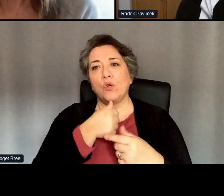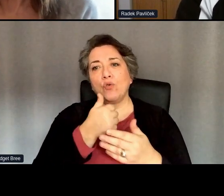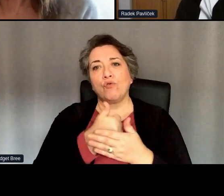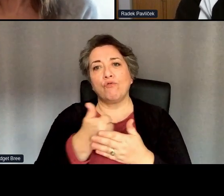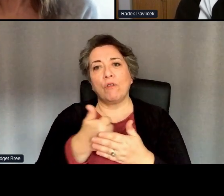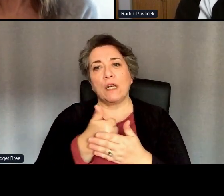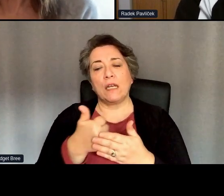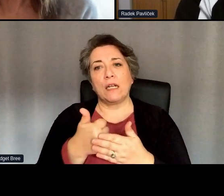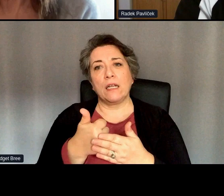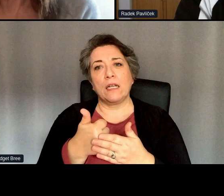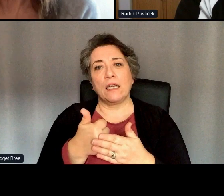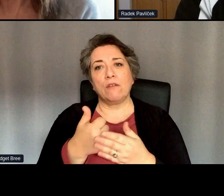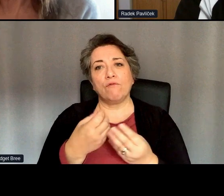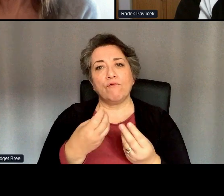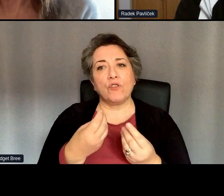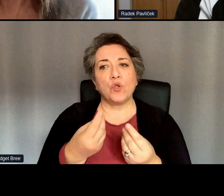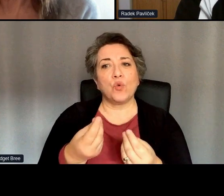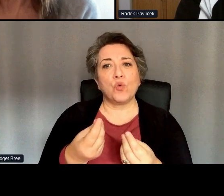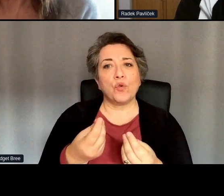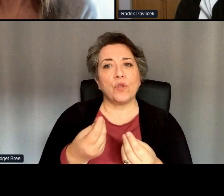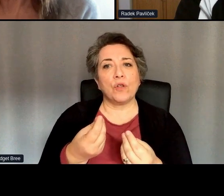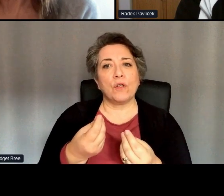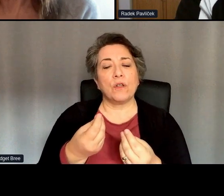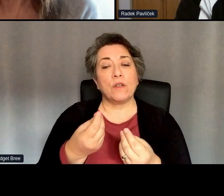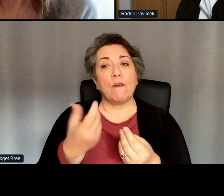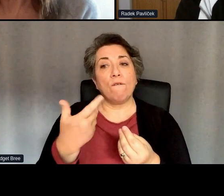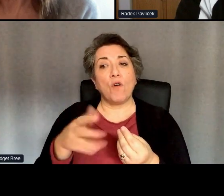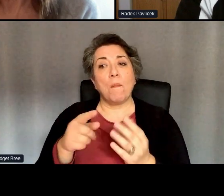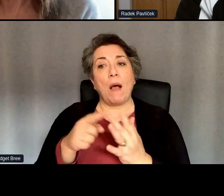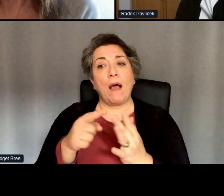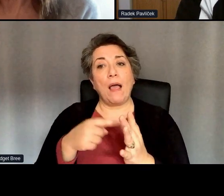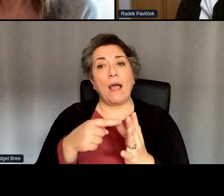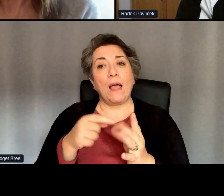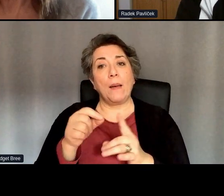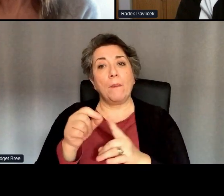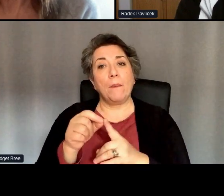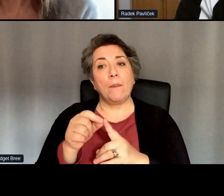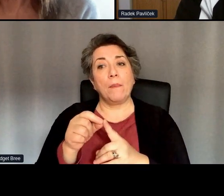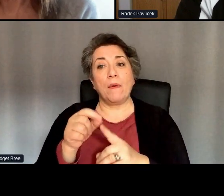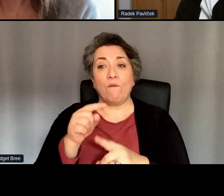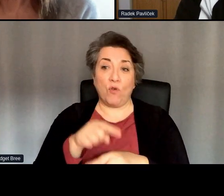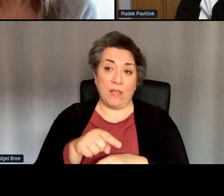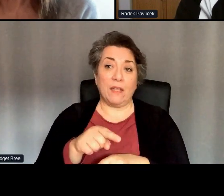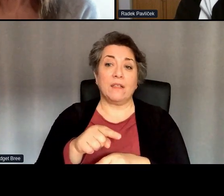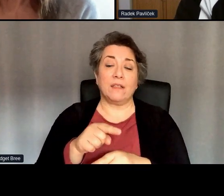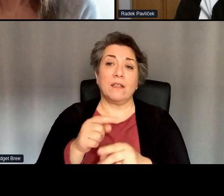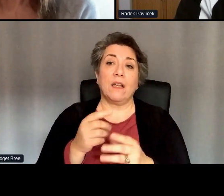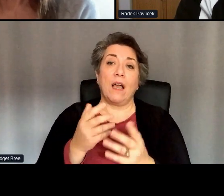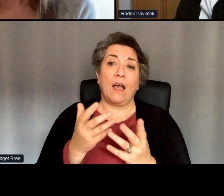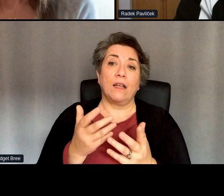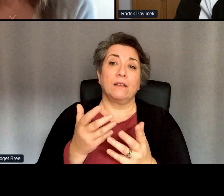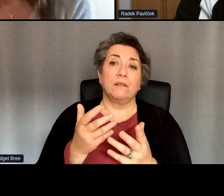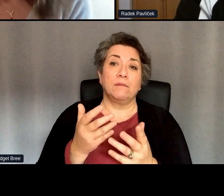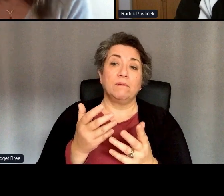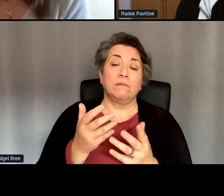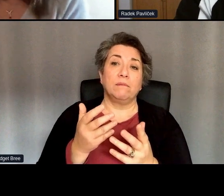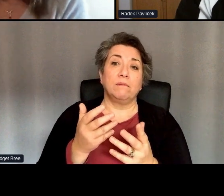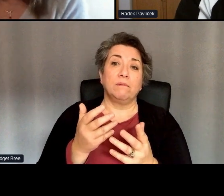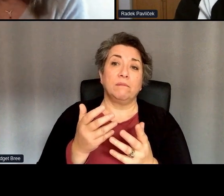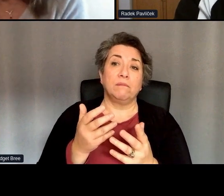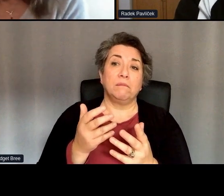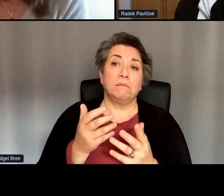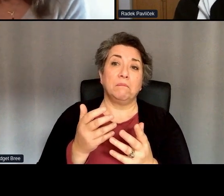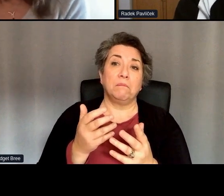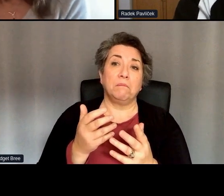sources provided by IAAP for this, and maybe the next